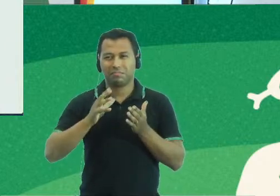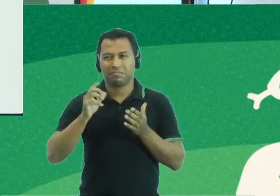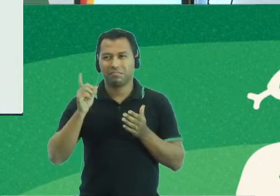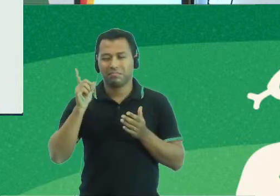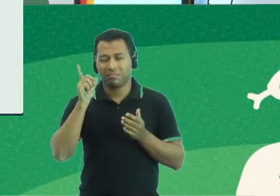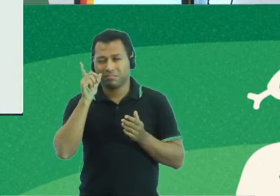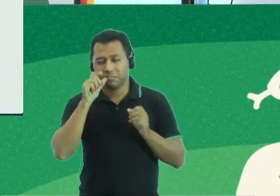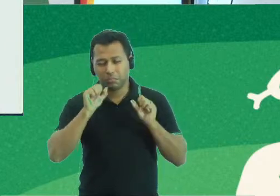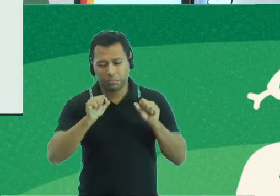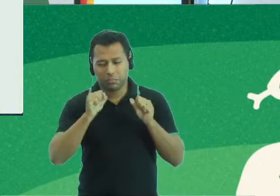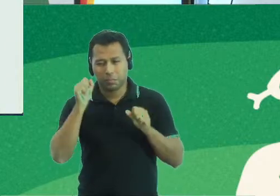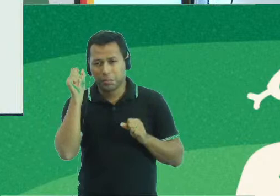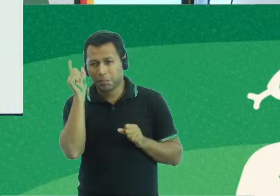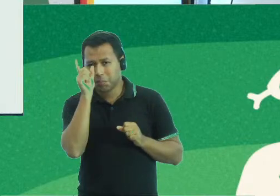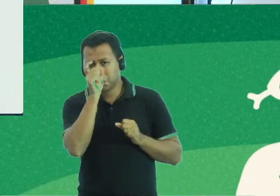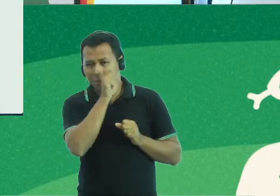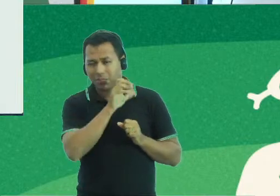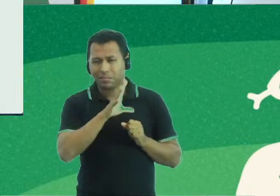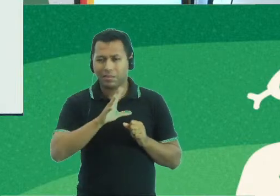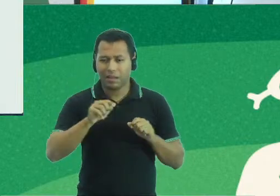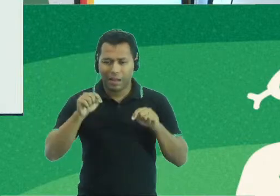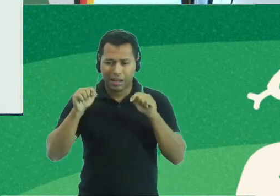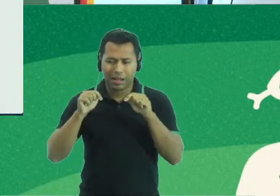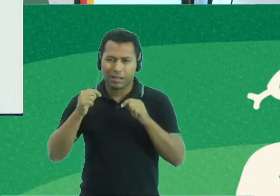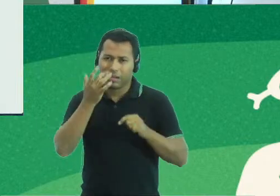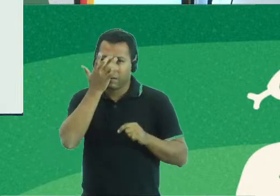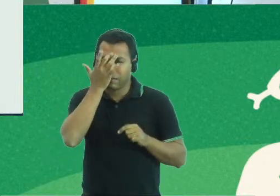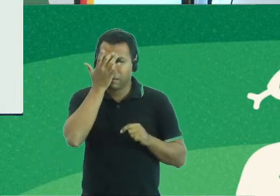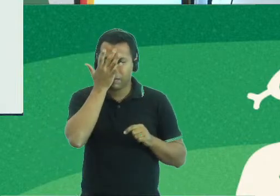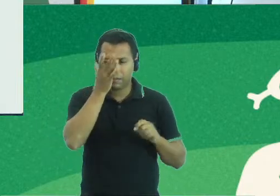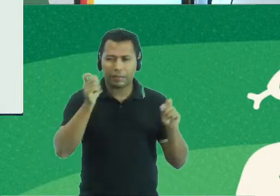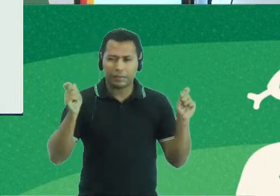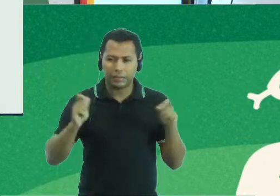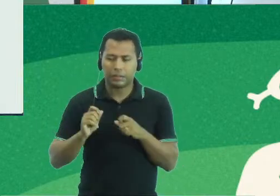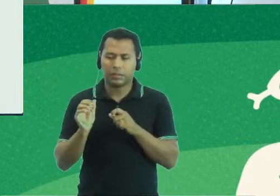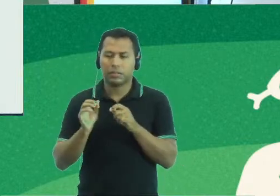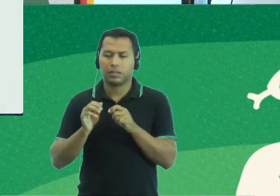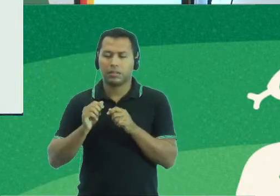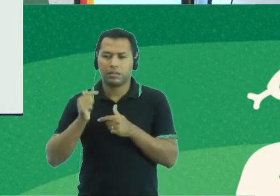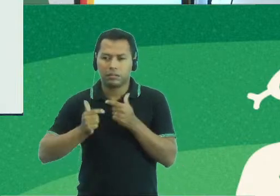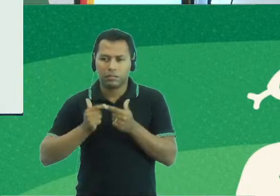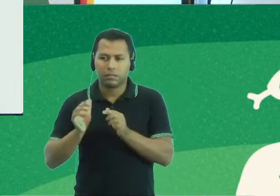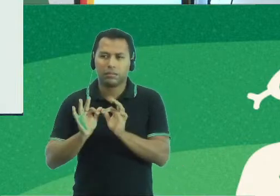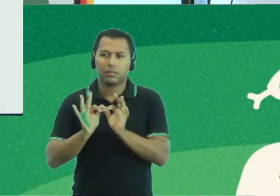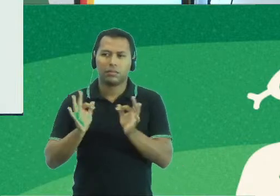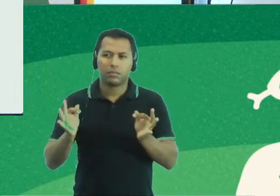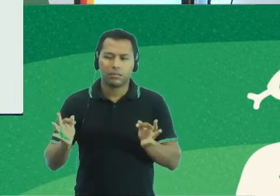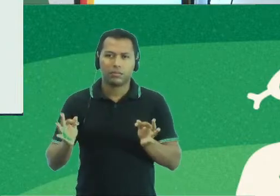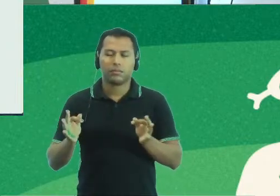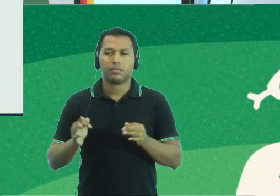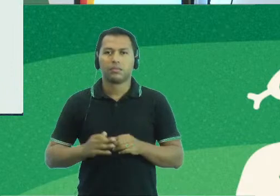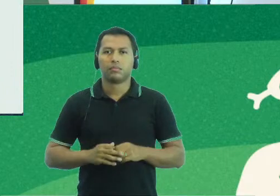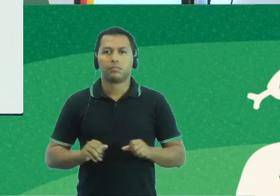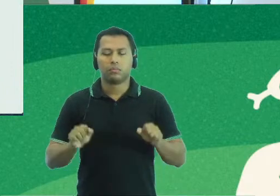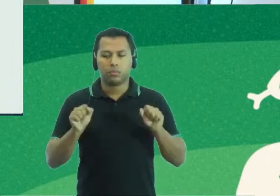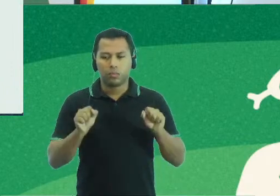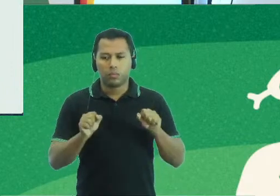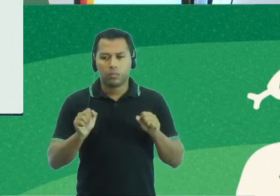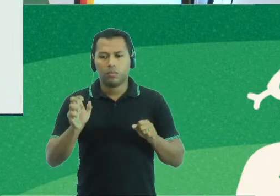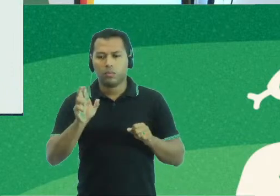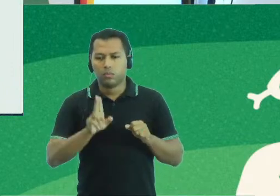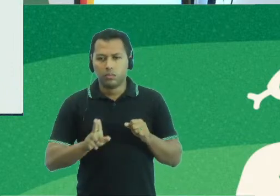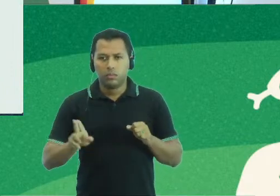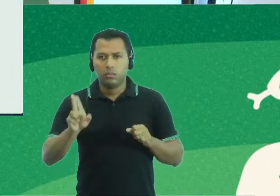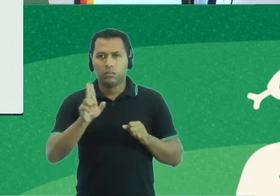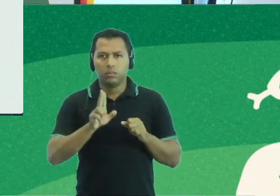to do simple things. And there's a library called RQ Scheduler that you can use where you can just give it a date time object and a function and